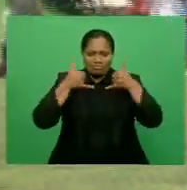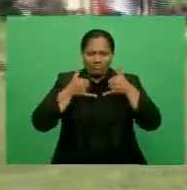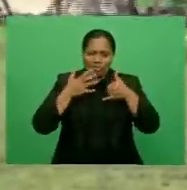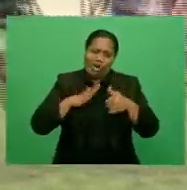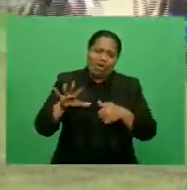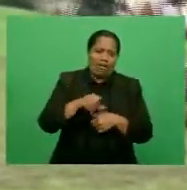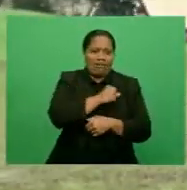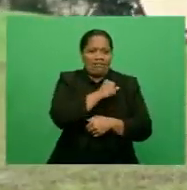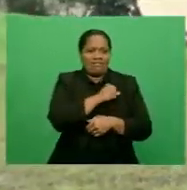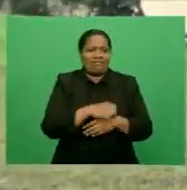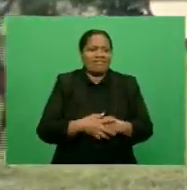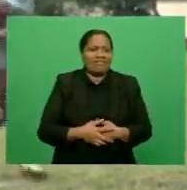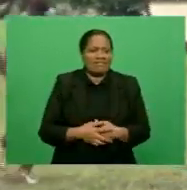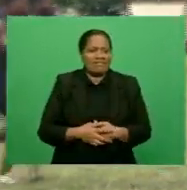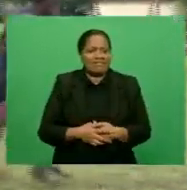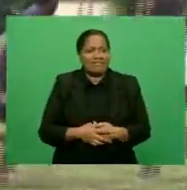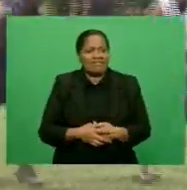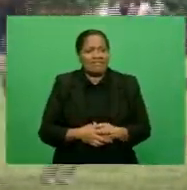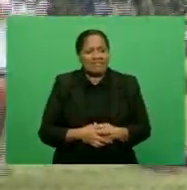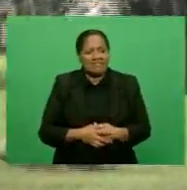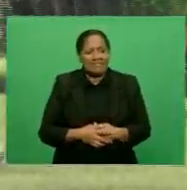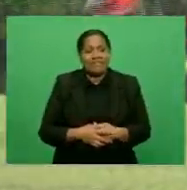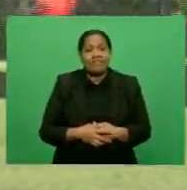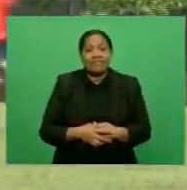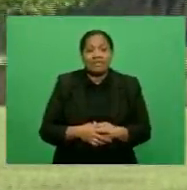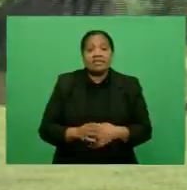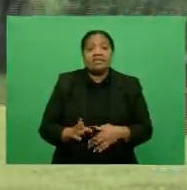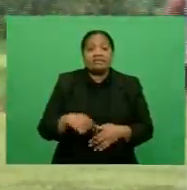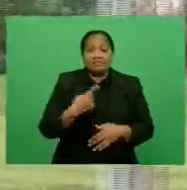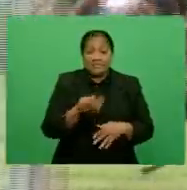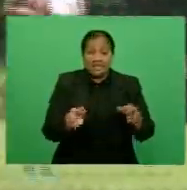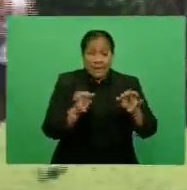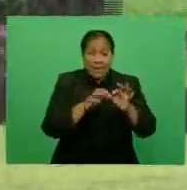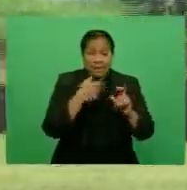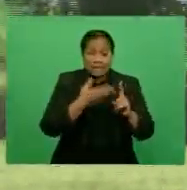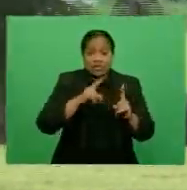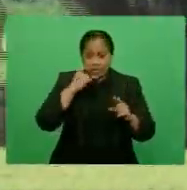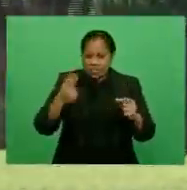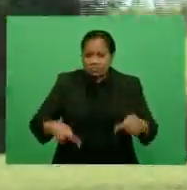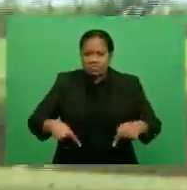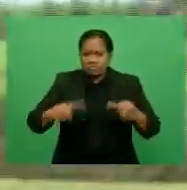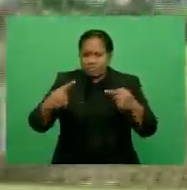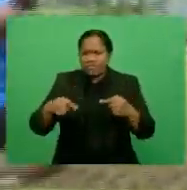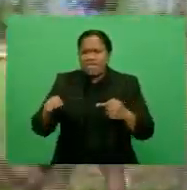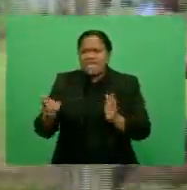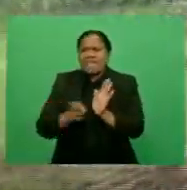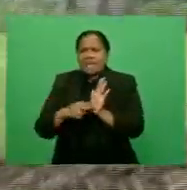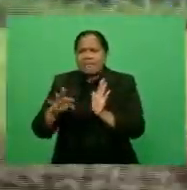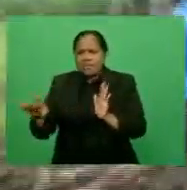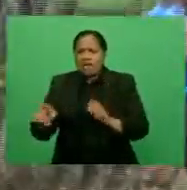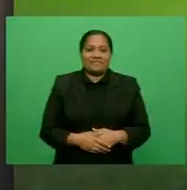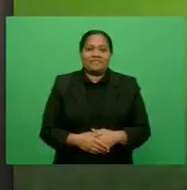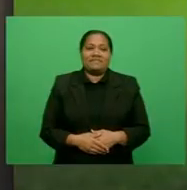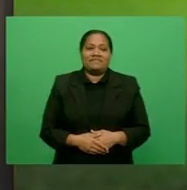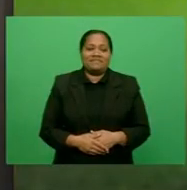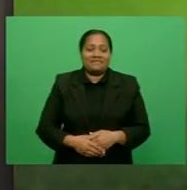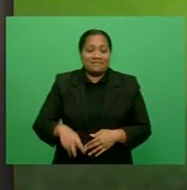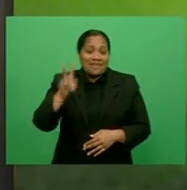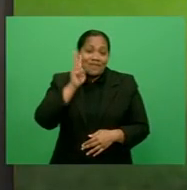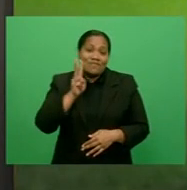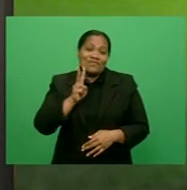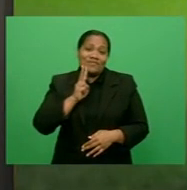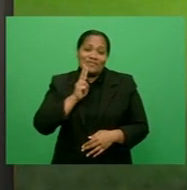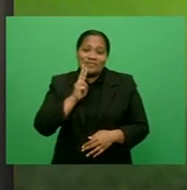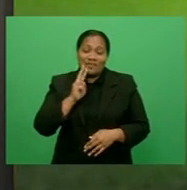The combat Oluinakao Babers will face Nambowalu selection on Friday at 10.09am at Buckhurst Park. The Vodafone